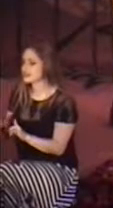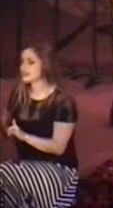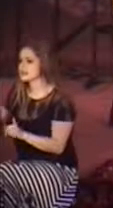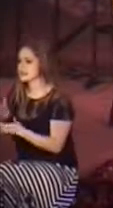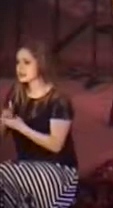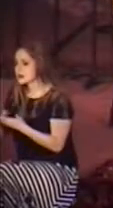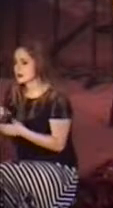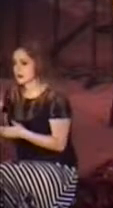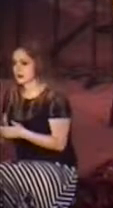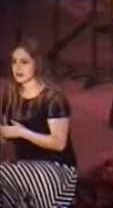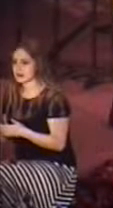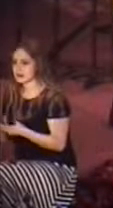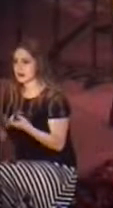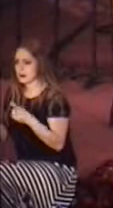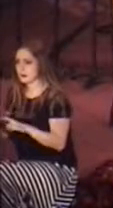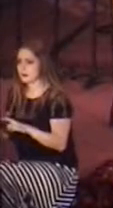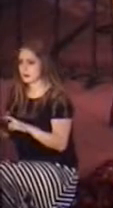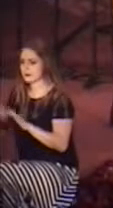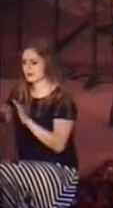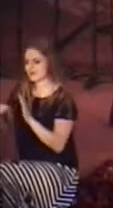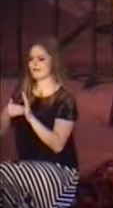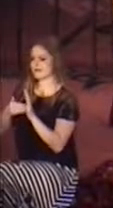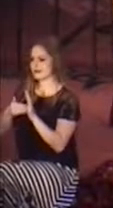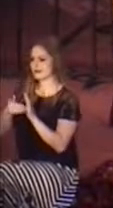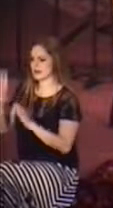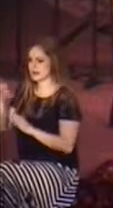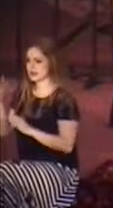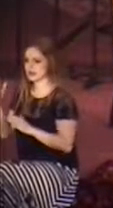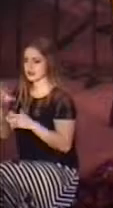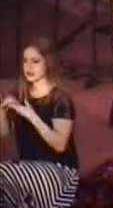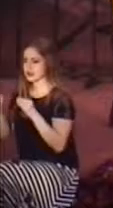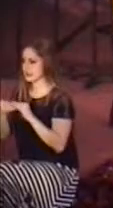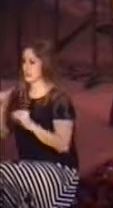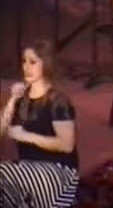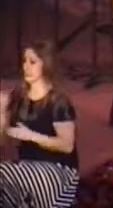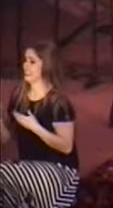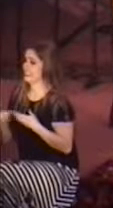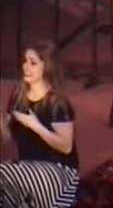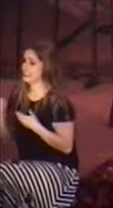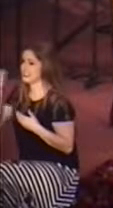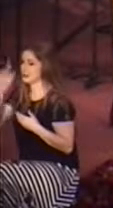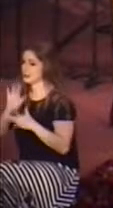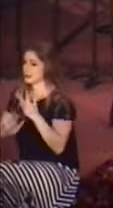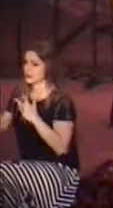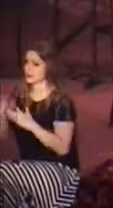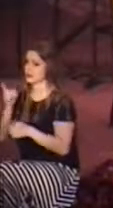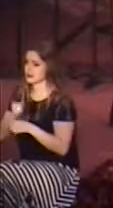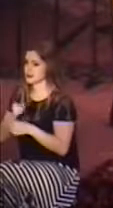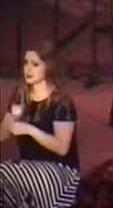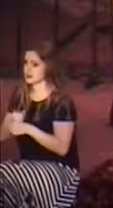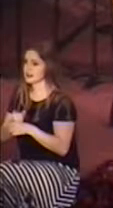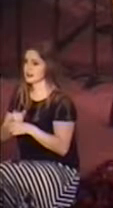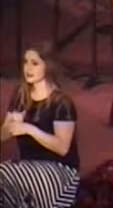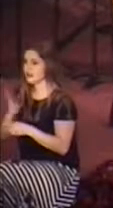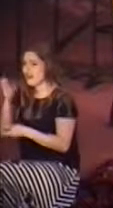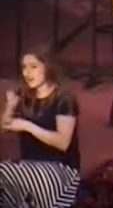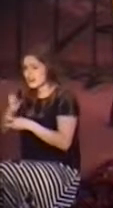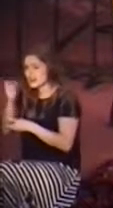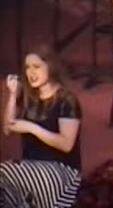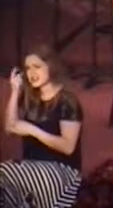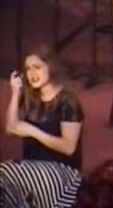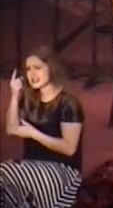right in the Christmas story. It wasn't so easy for Jesus, was it? It's hard to perceive what He had to